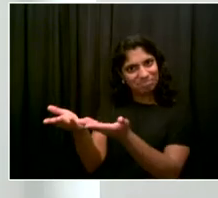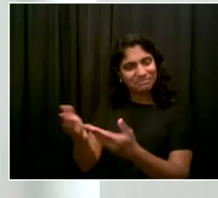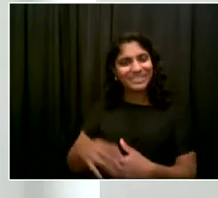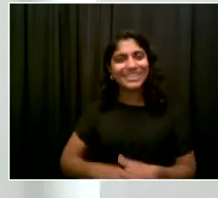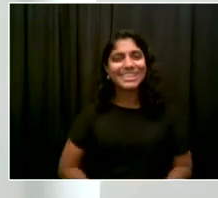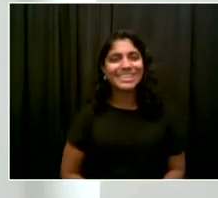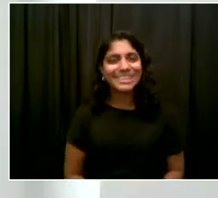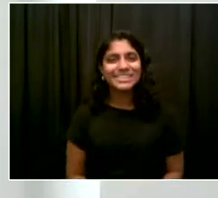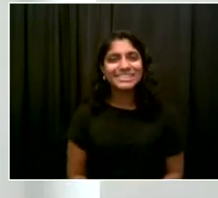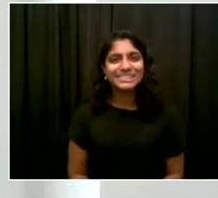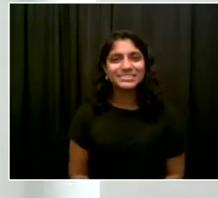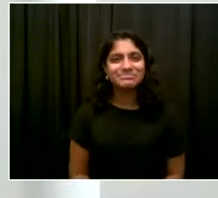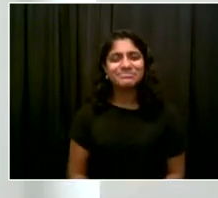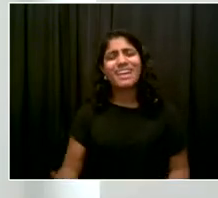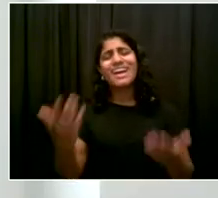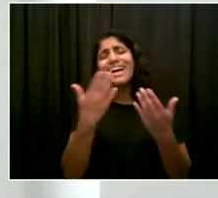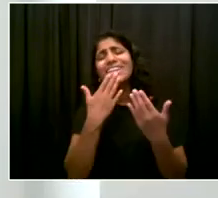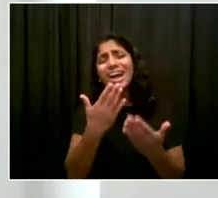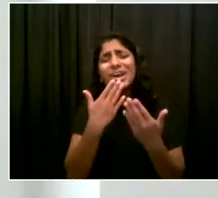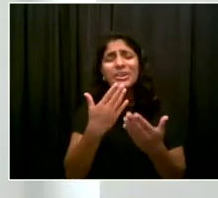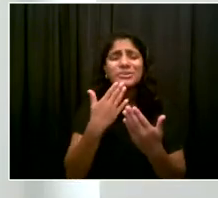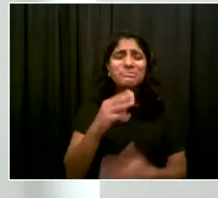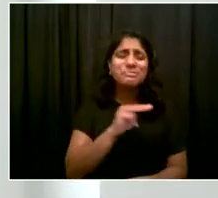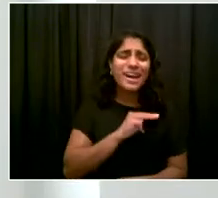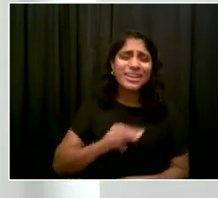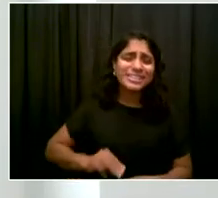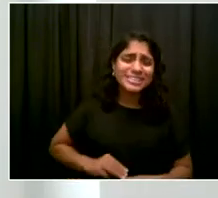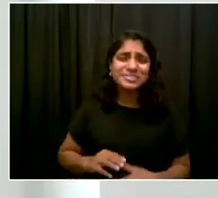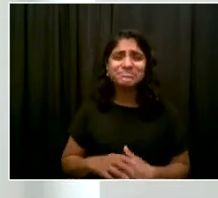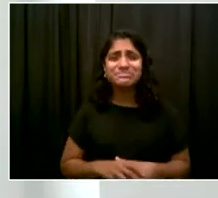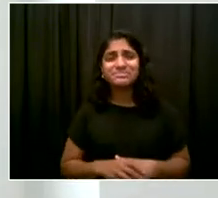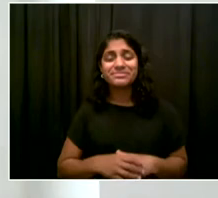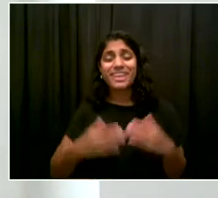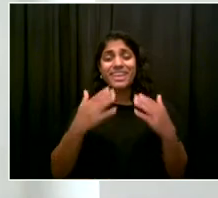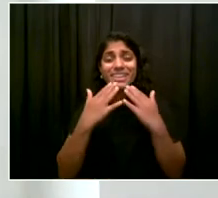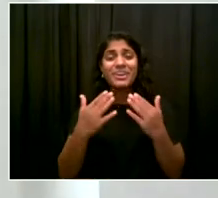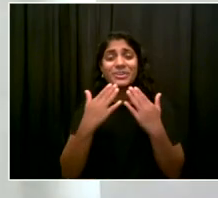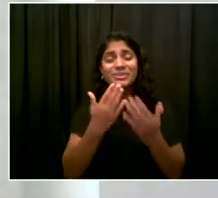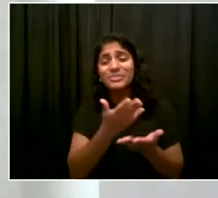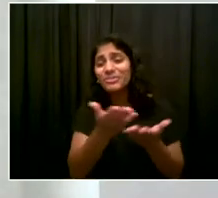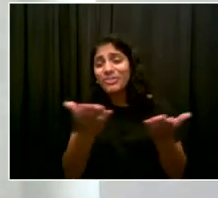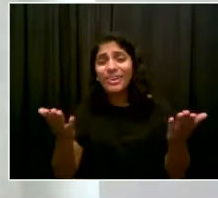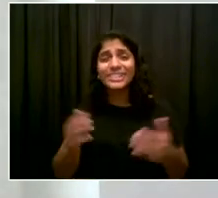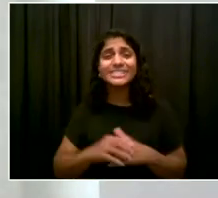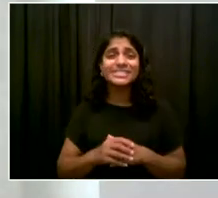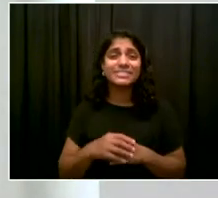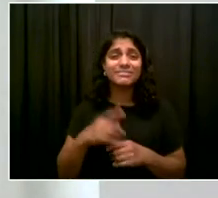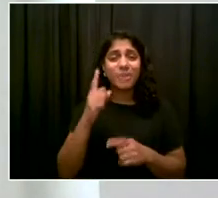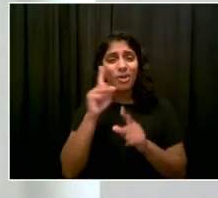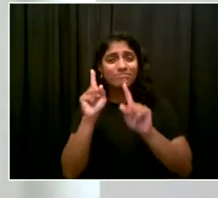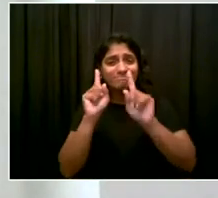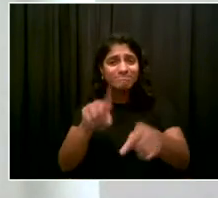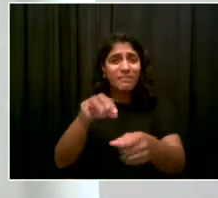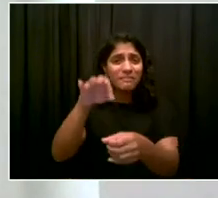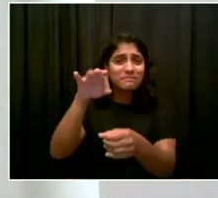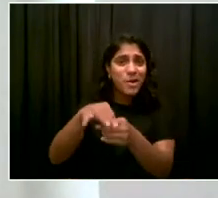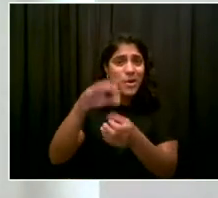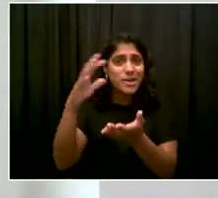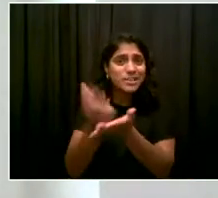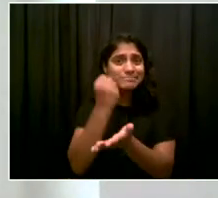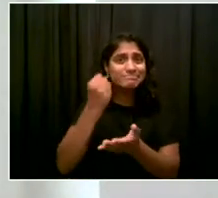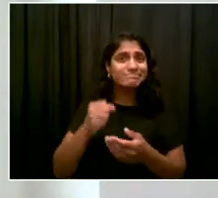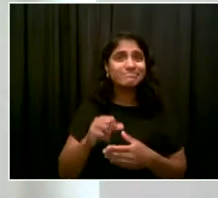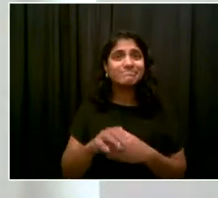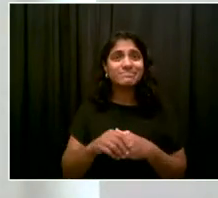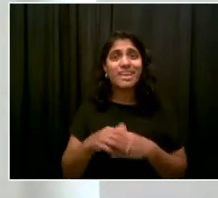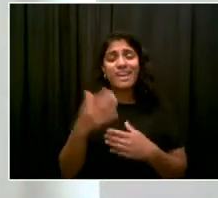you voted, participated in a campaign, were a poll worker, participated in any other way. Thank you. I am very excited for